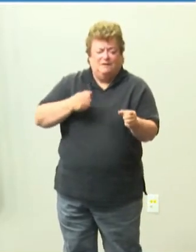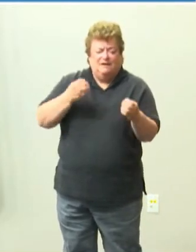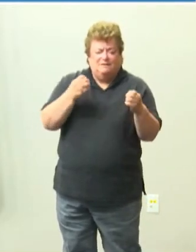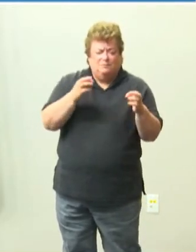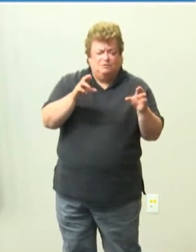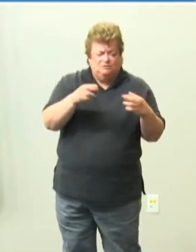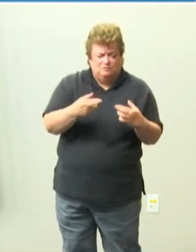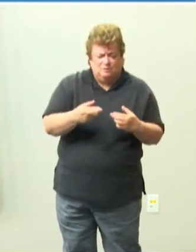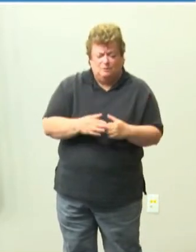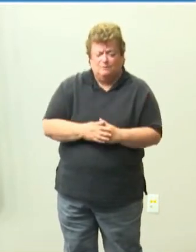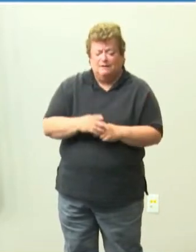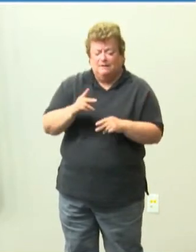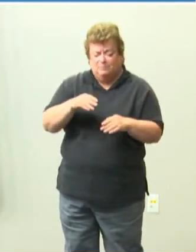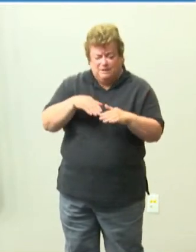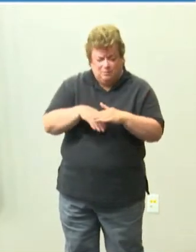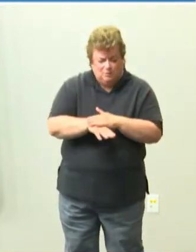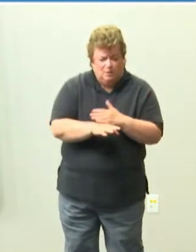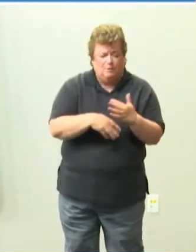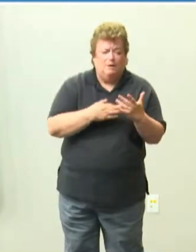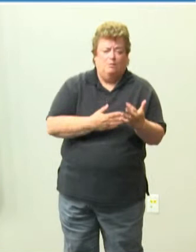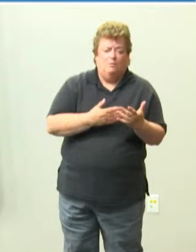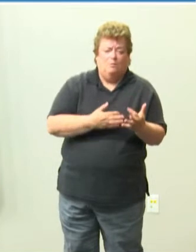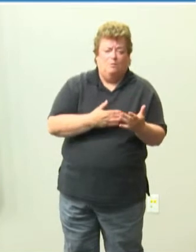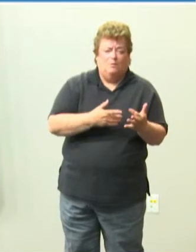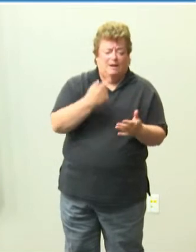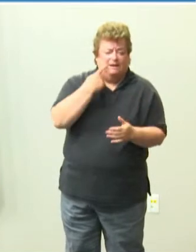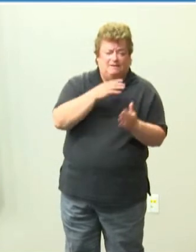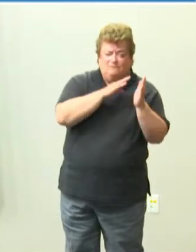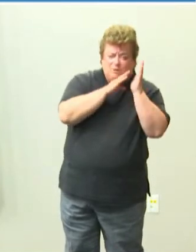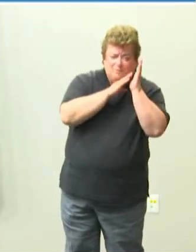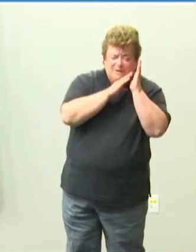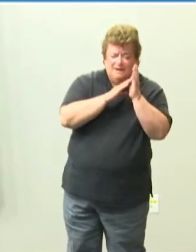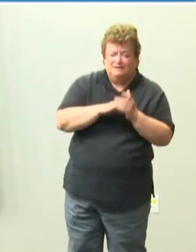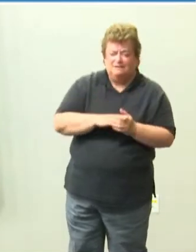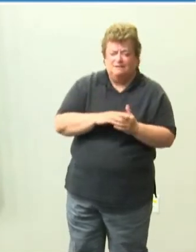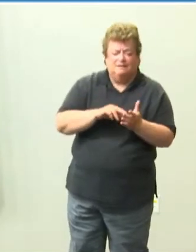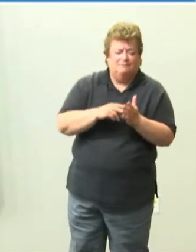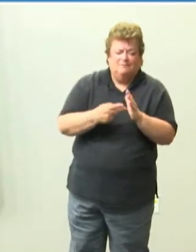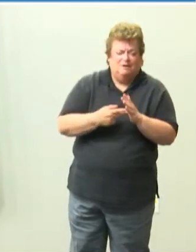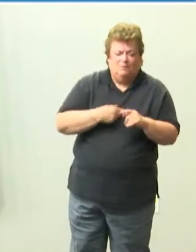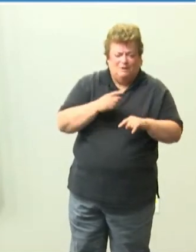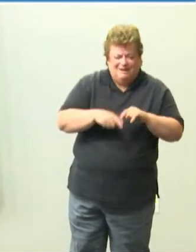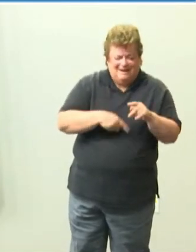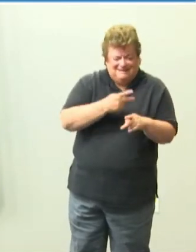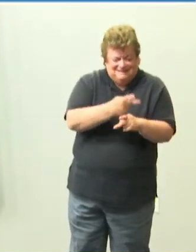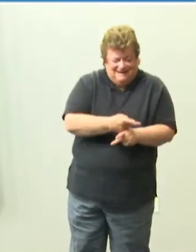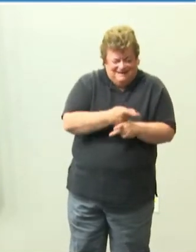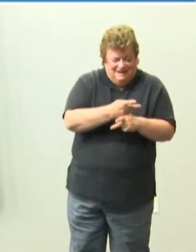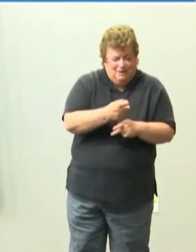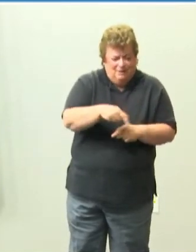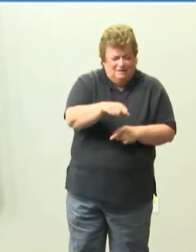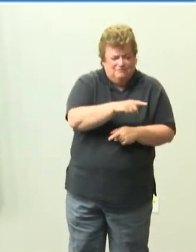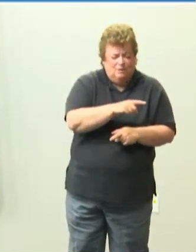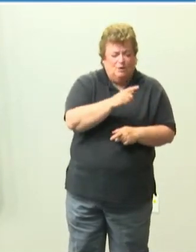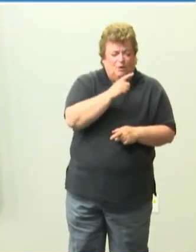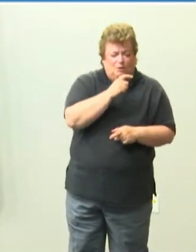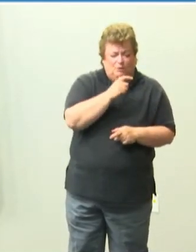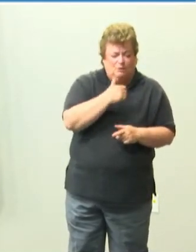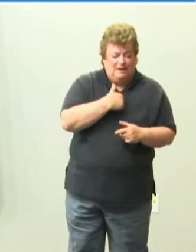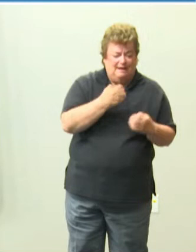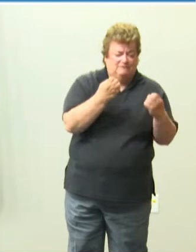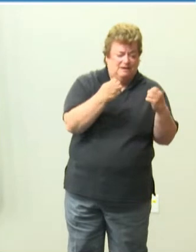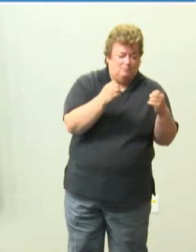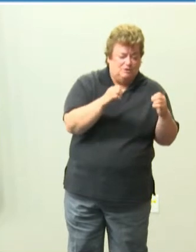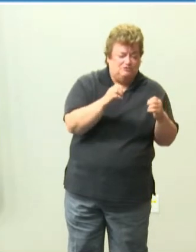there waiting for a bed. And that means we're not taking care of the folks that need to come through because of their emergencies